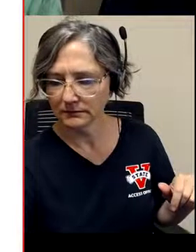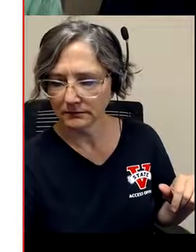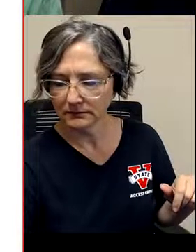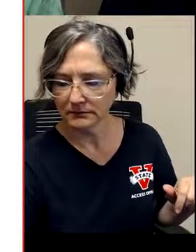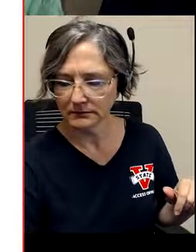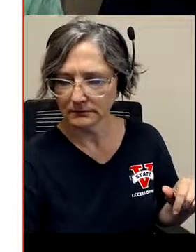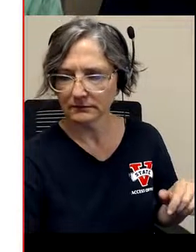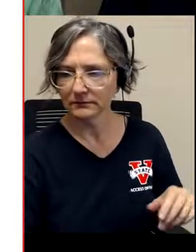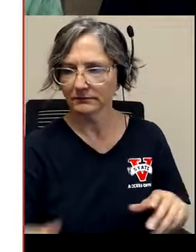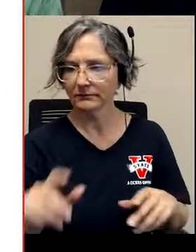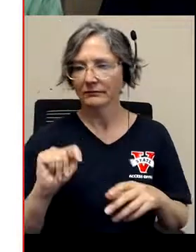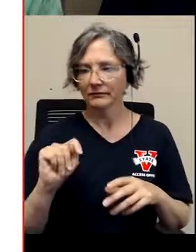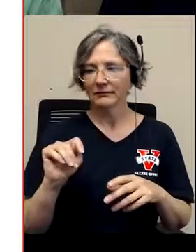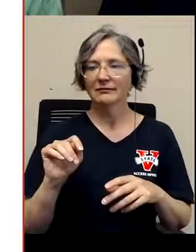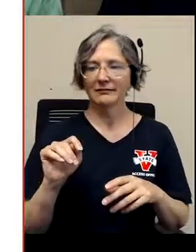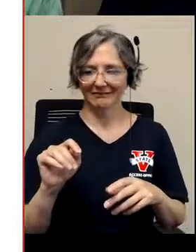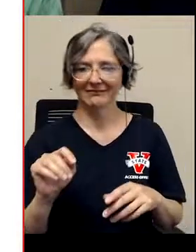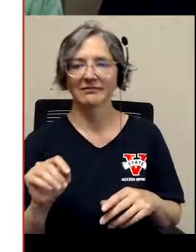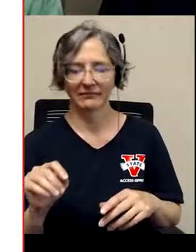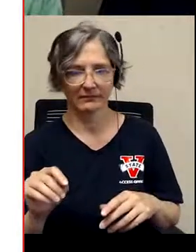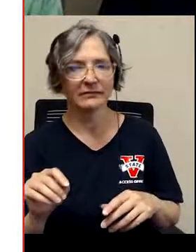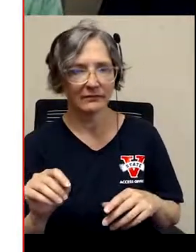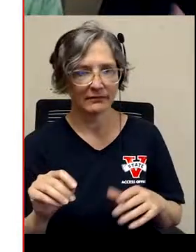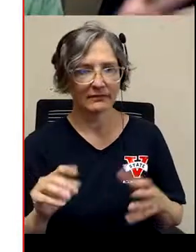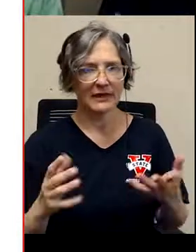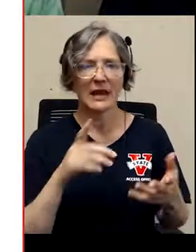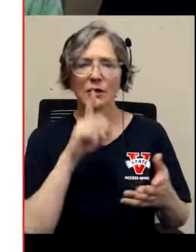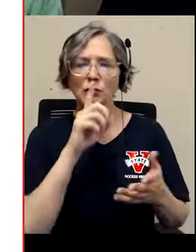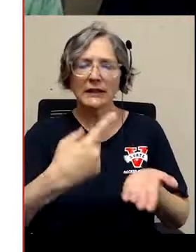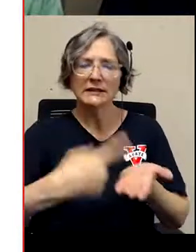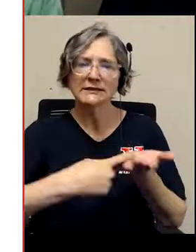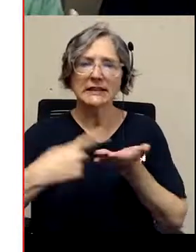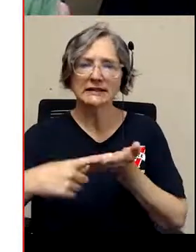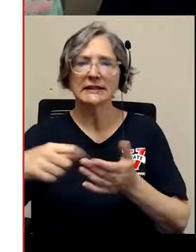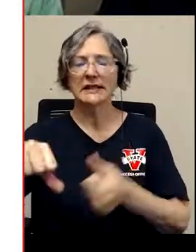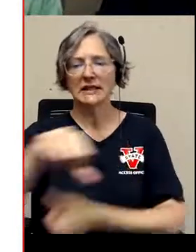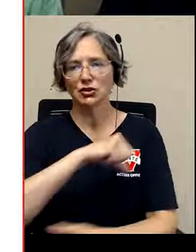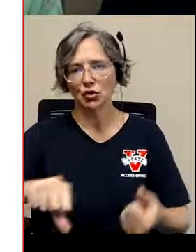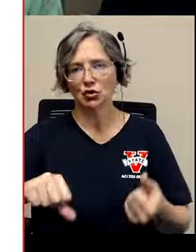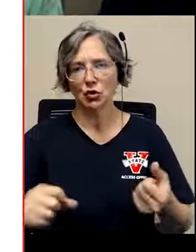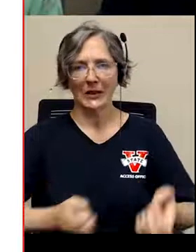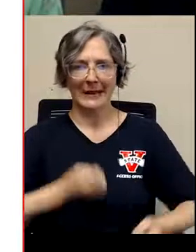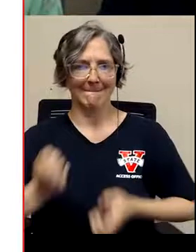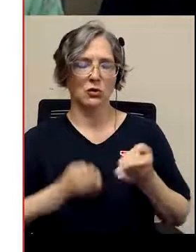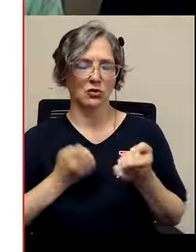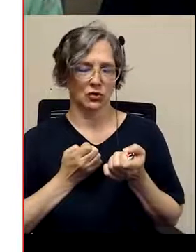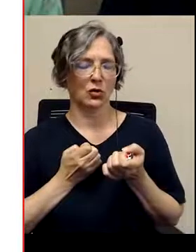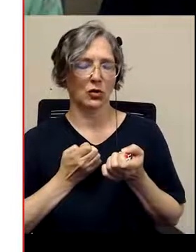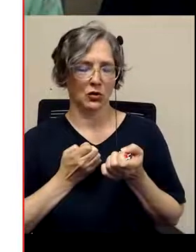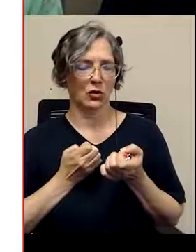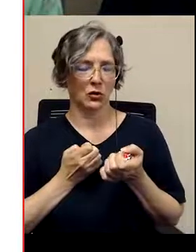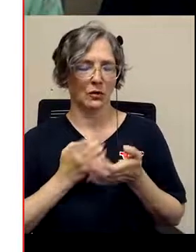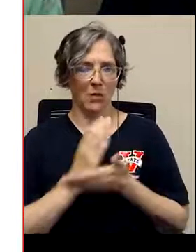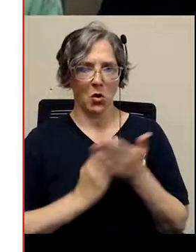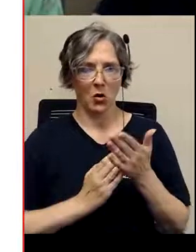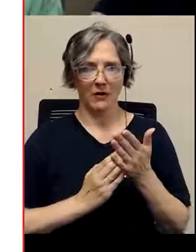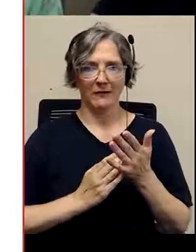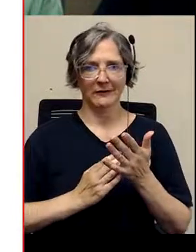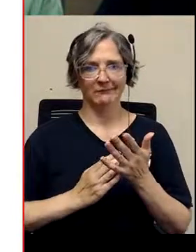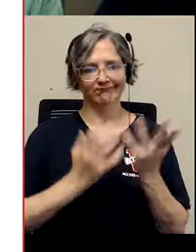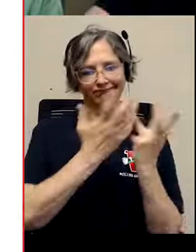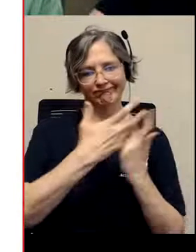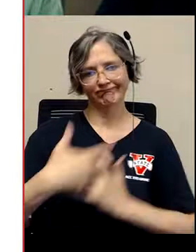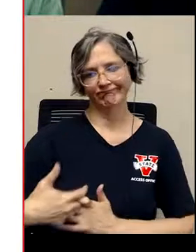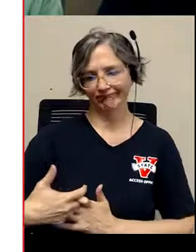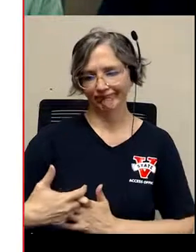of acceptance, and really talking to some about the social emotional aspect of getting along with everybody. So